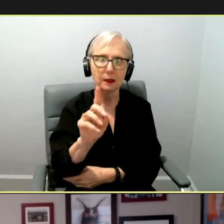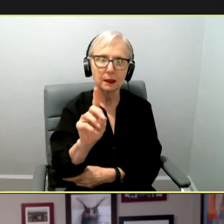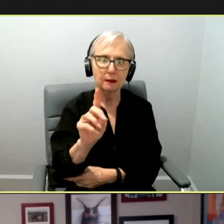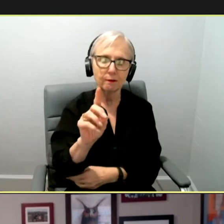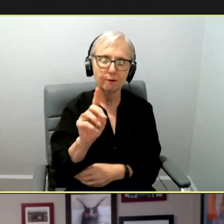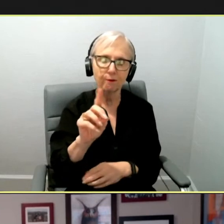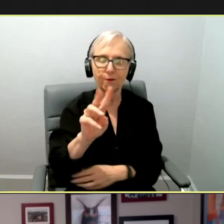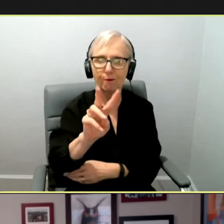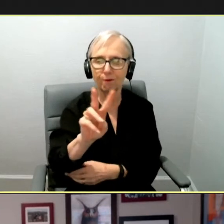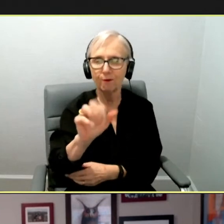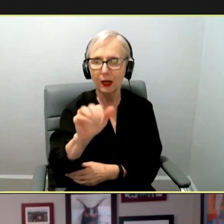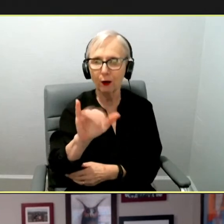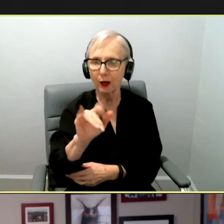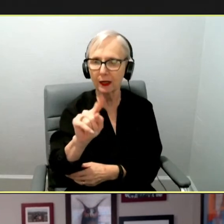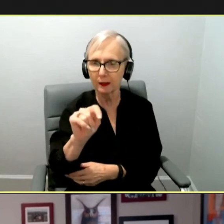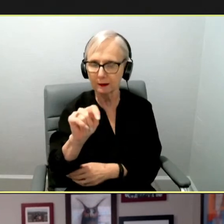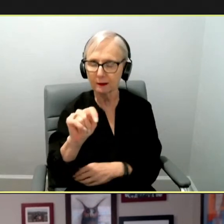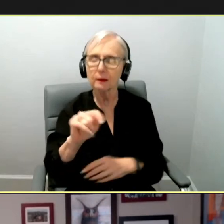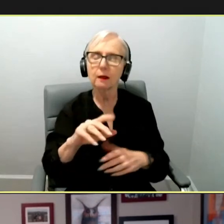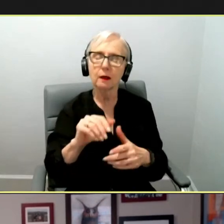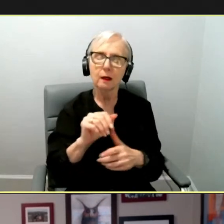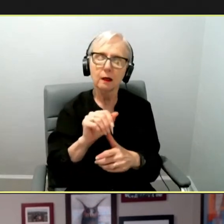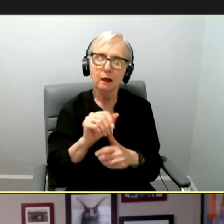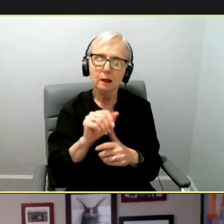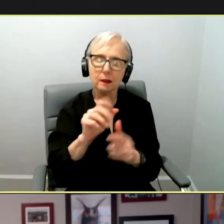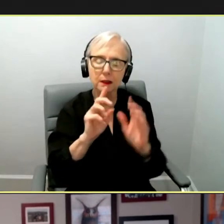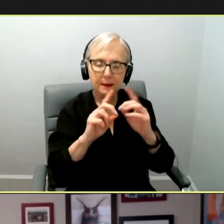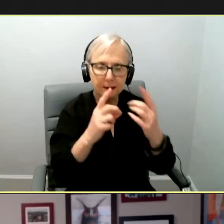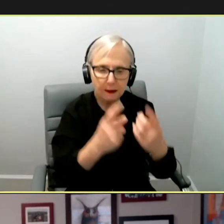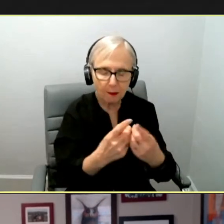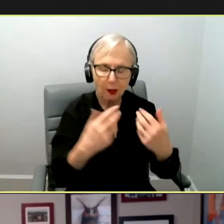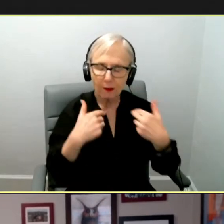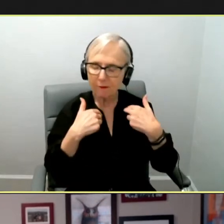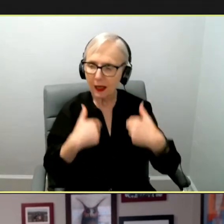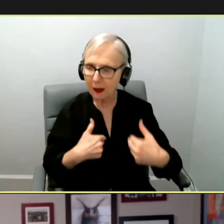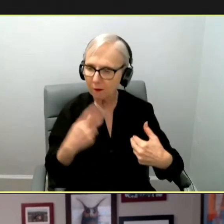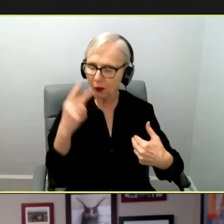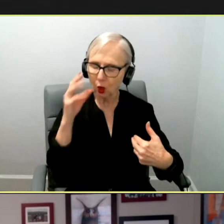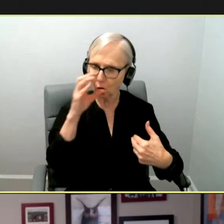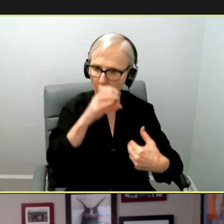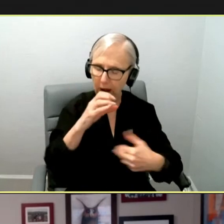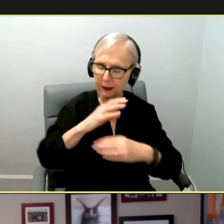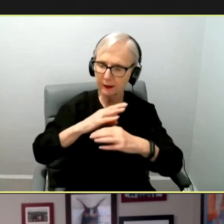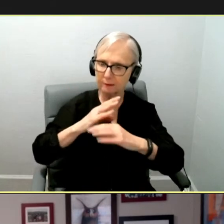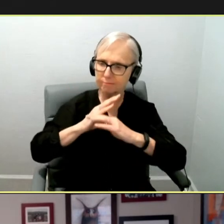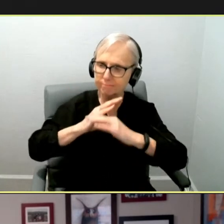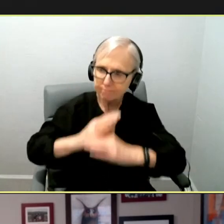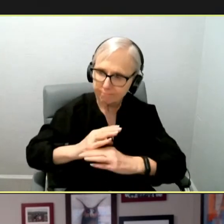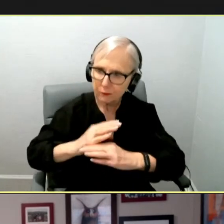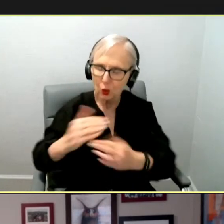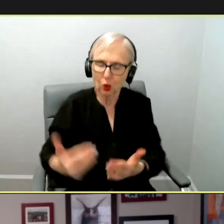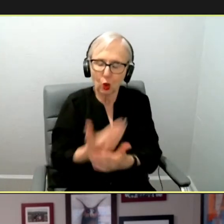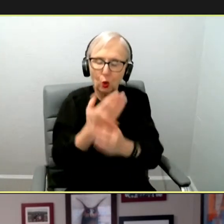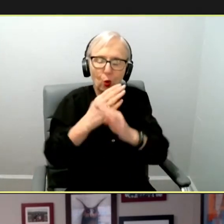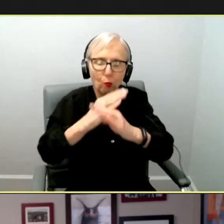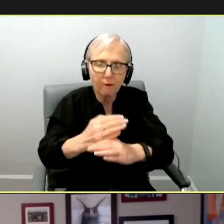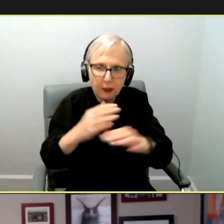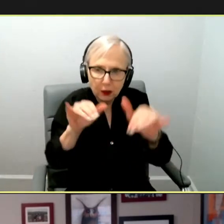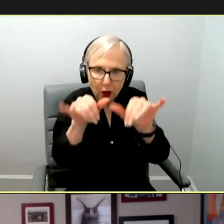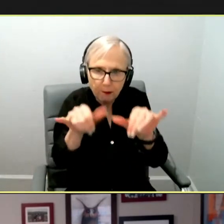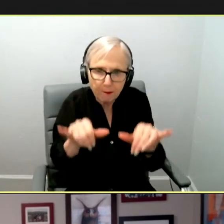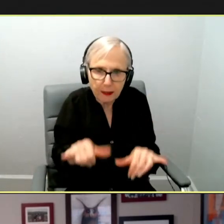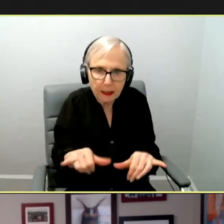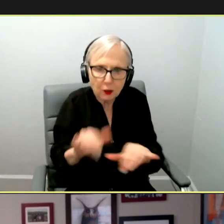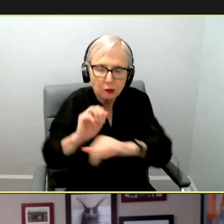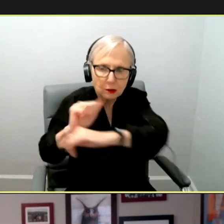if so, does the Department of Health look at intervening as far as new prevention measures inside